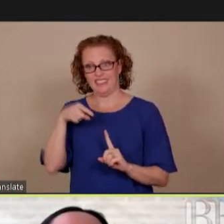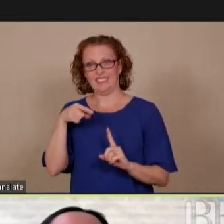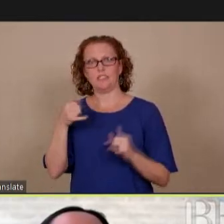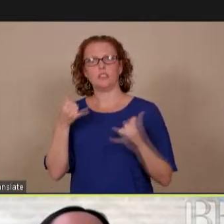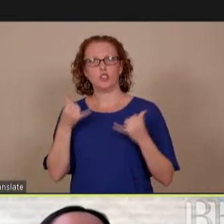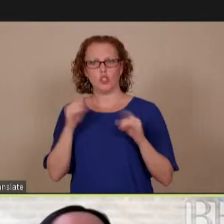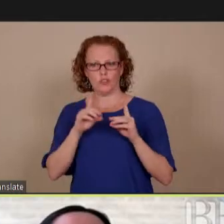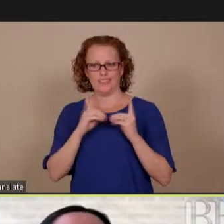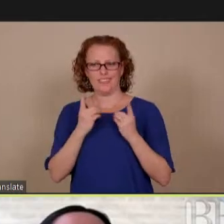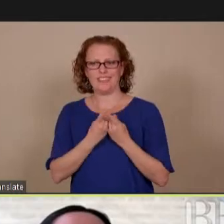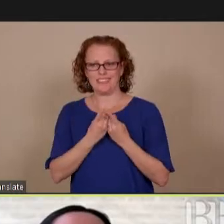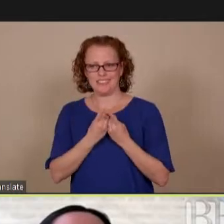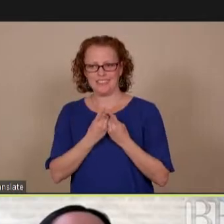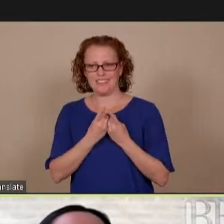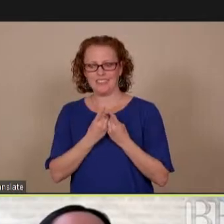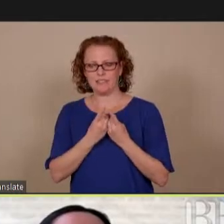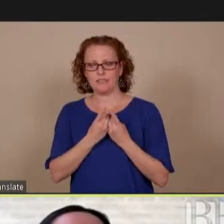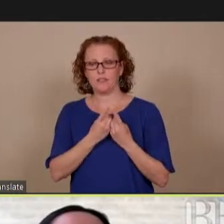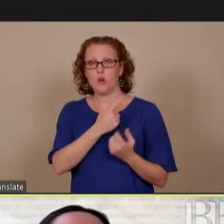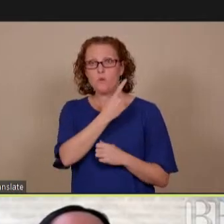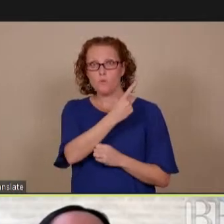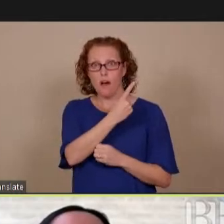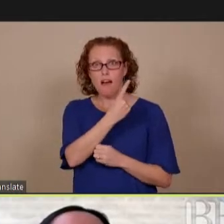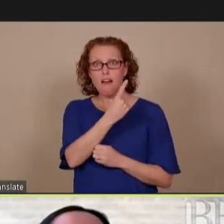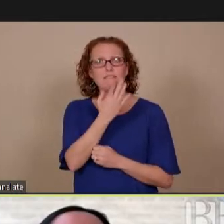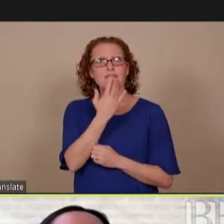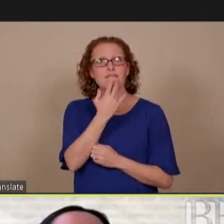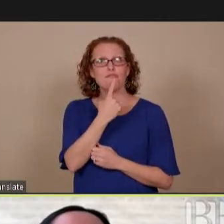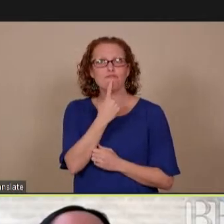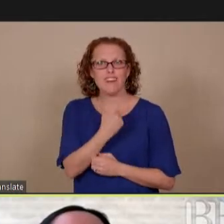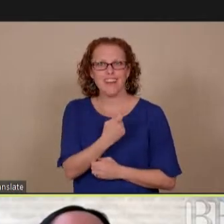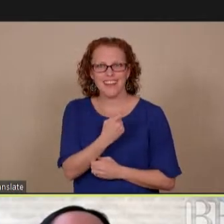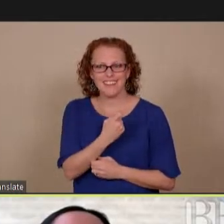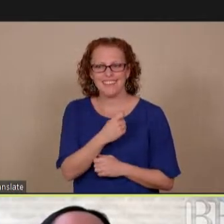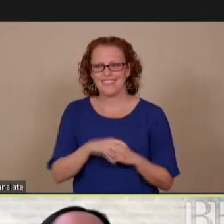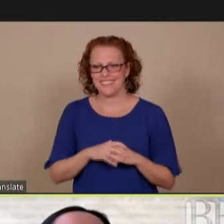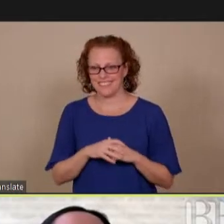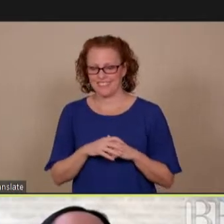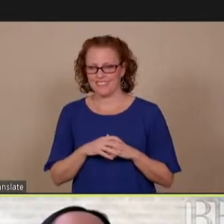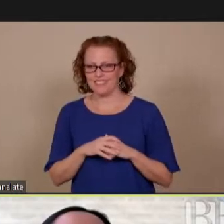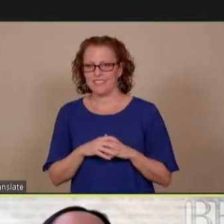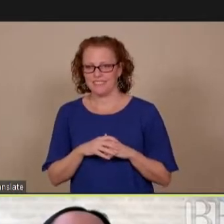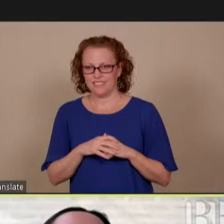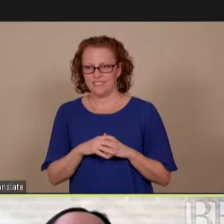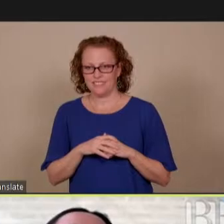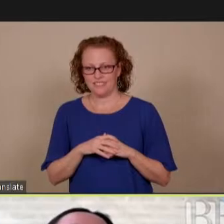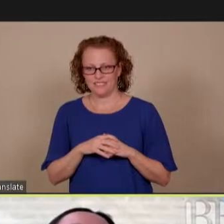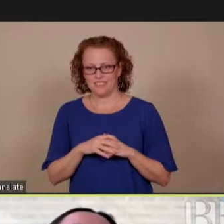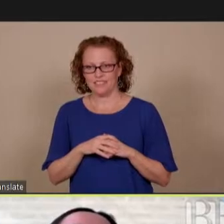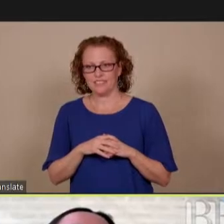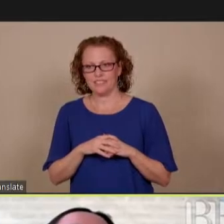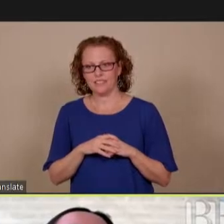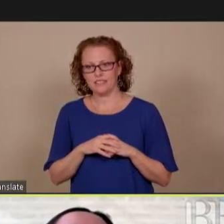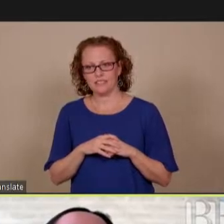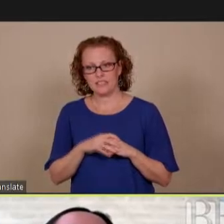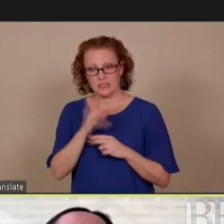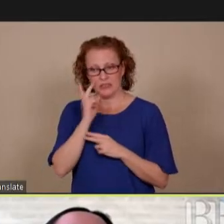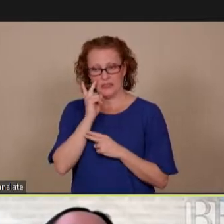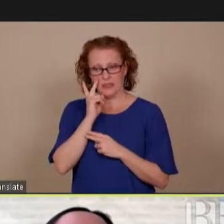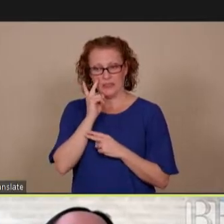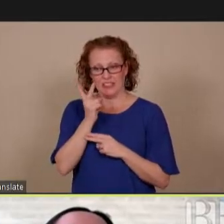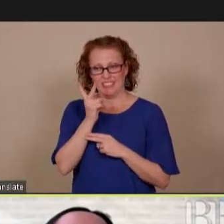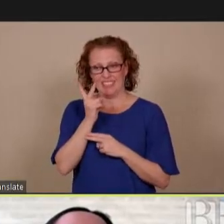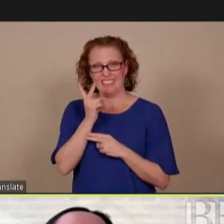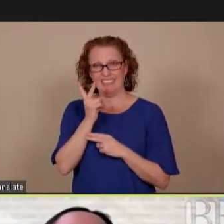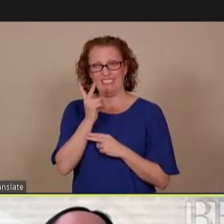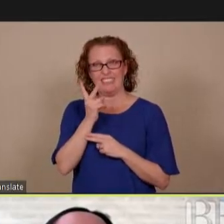District 1 is in red. And you'll notice that there appears to be a non-contiguous parcel right